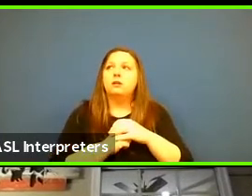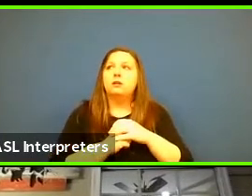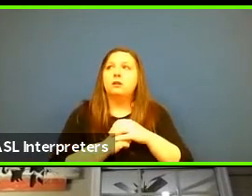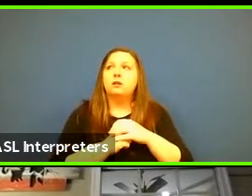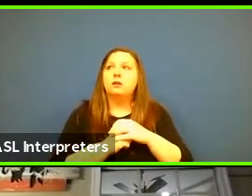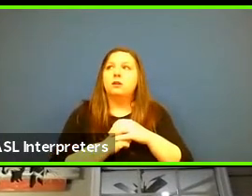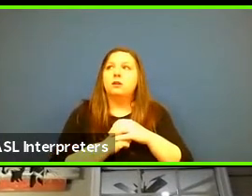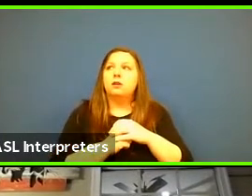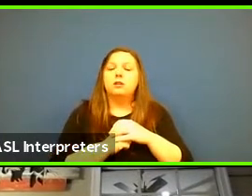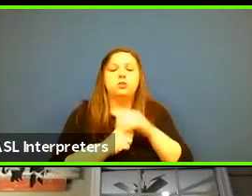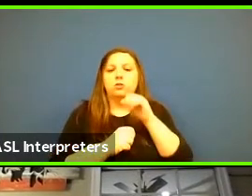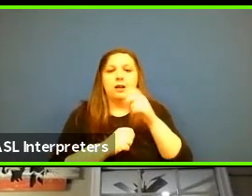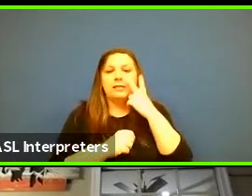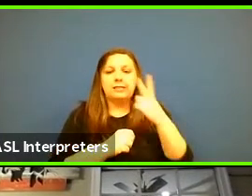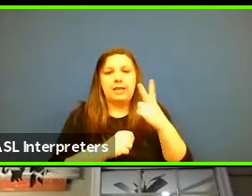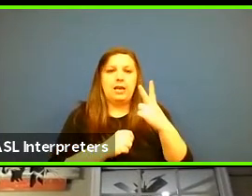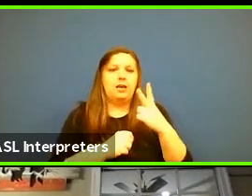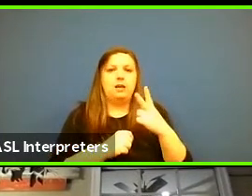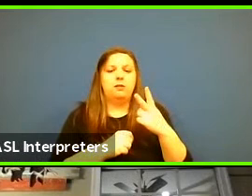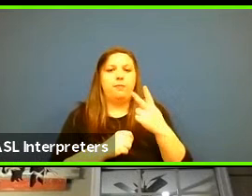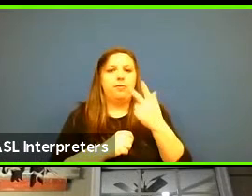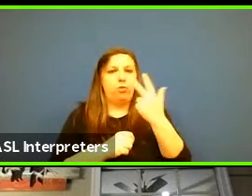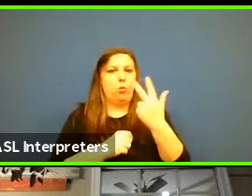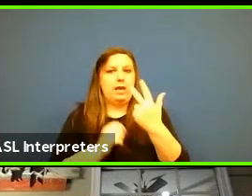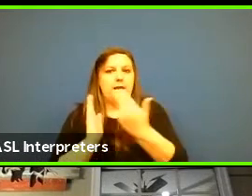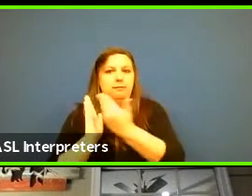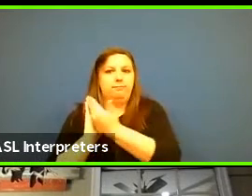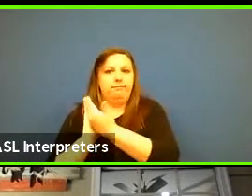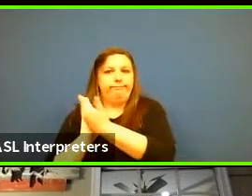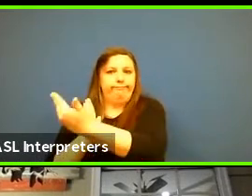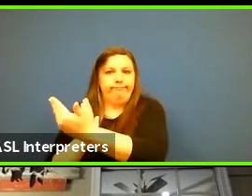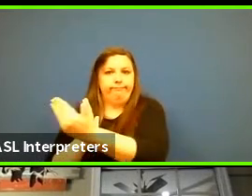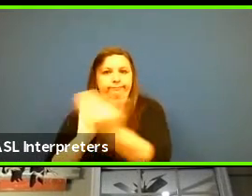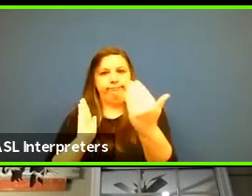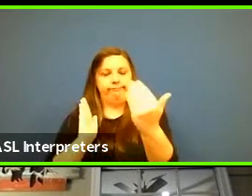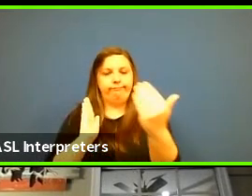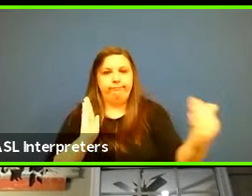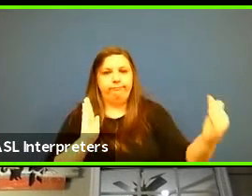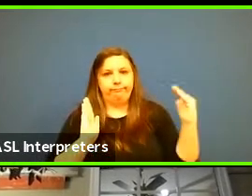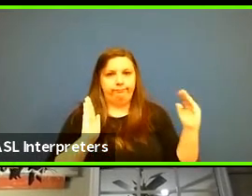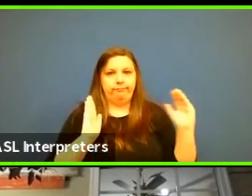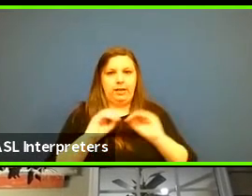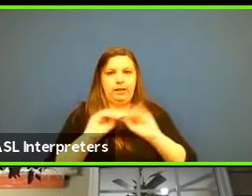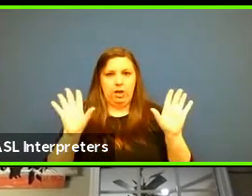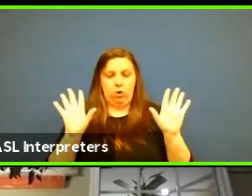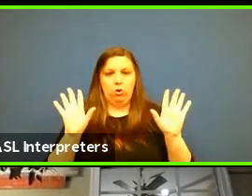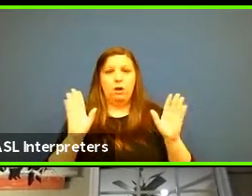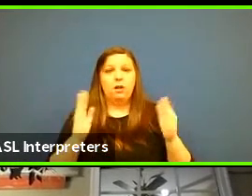sides. The front of it is clear, but the ones that we ordered, all 3 sides are clear.